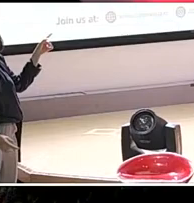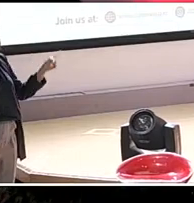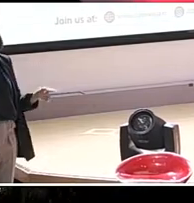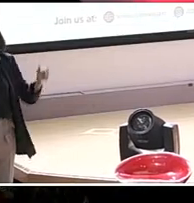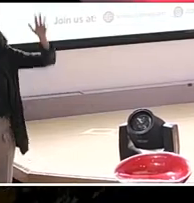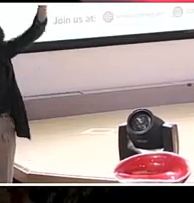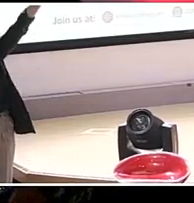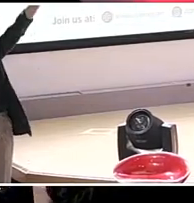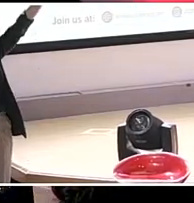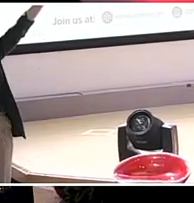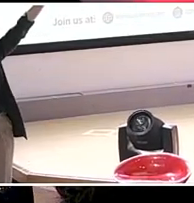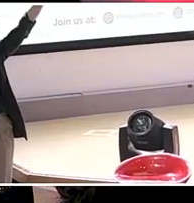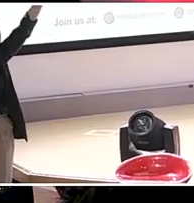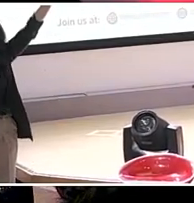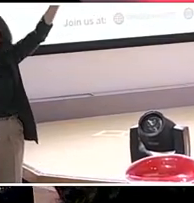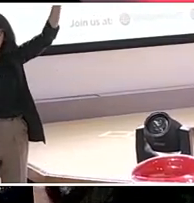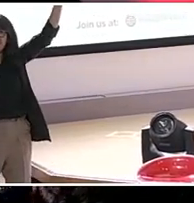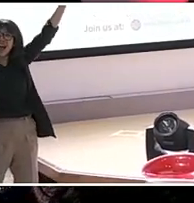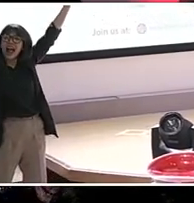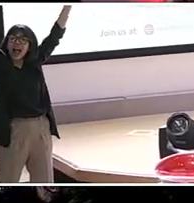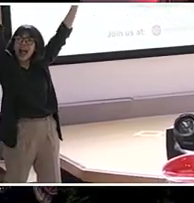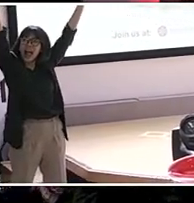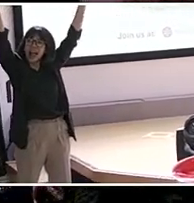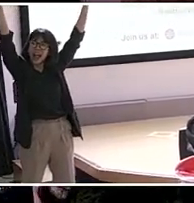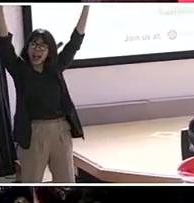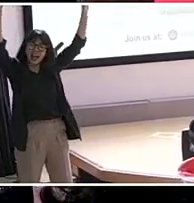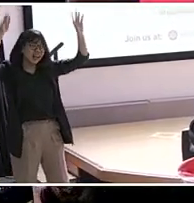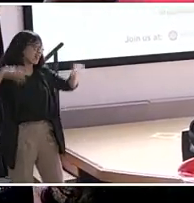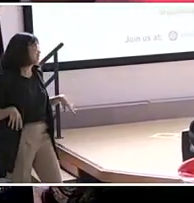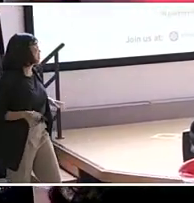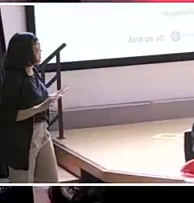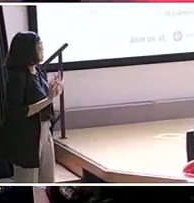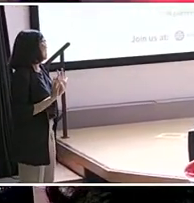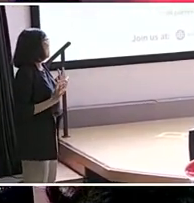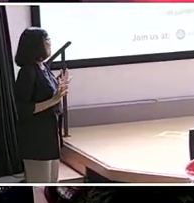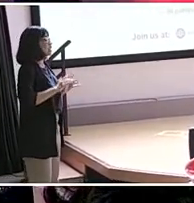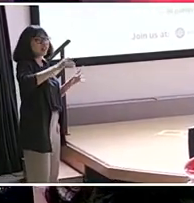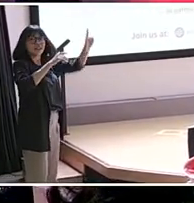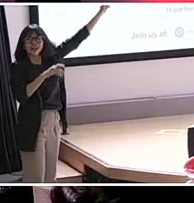So audience, you can say bye, hi.